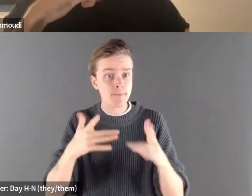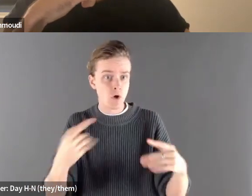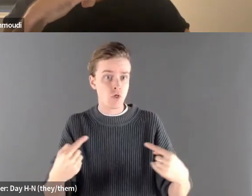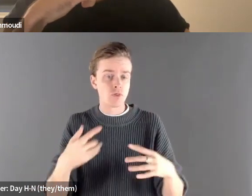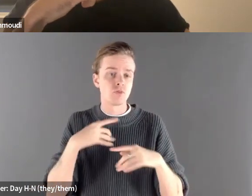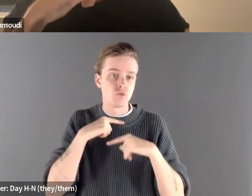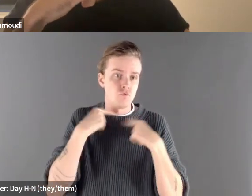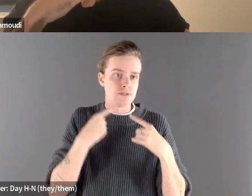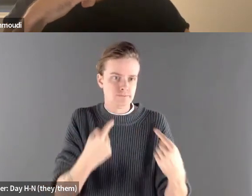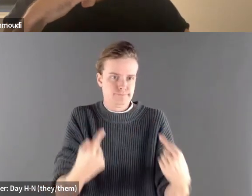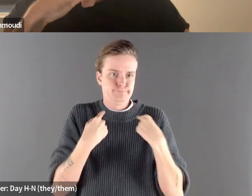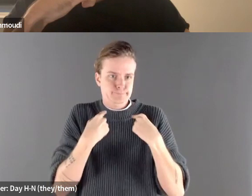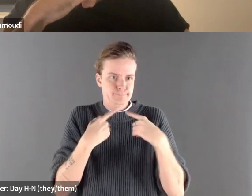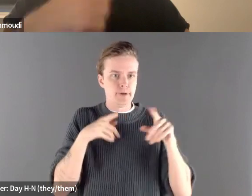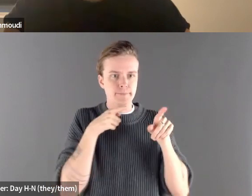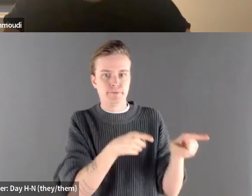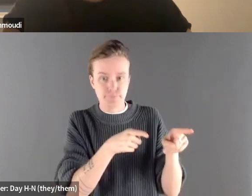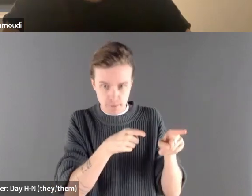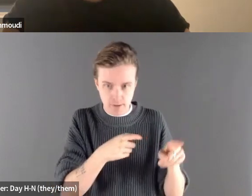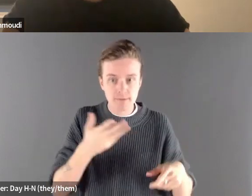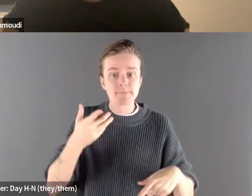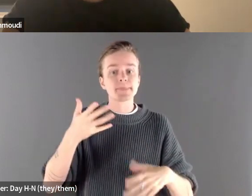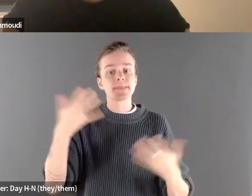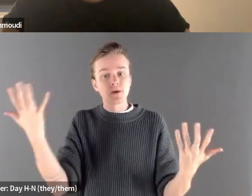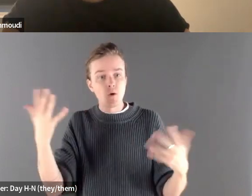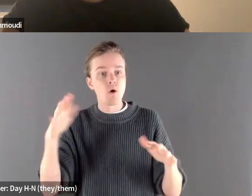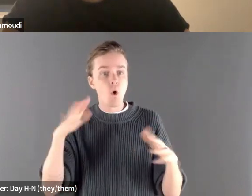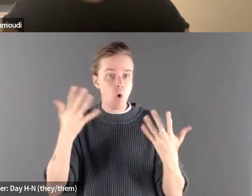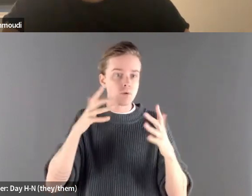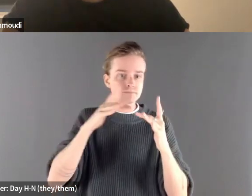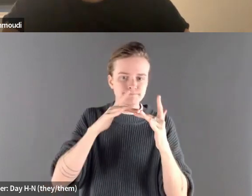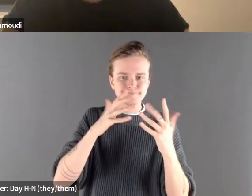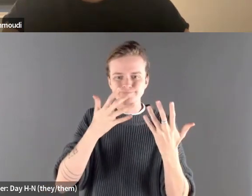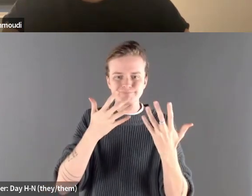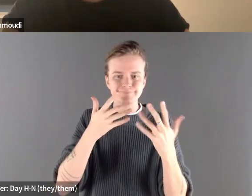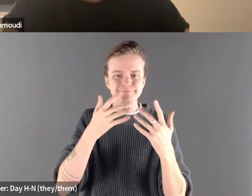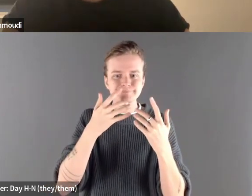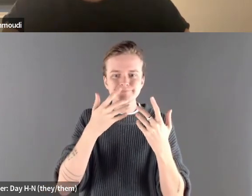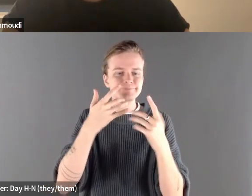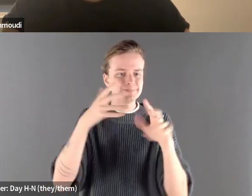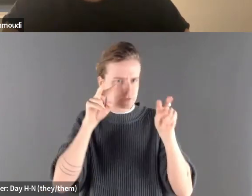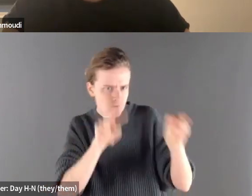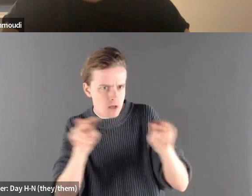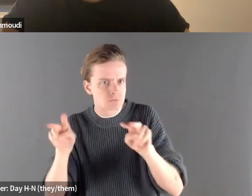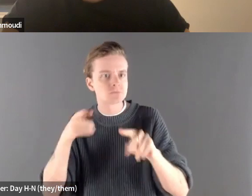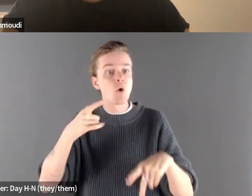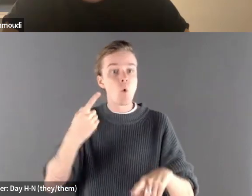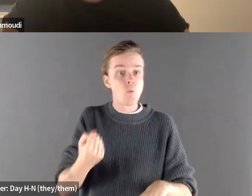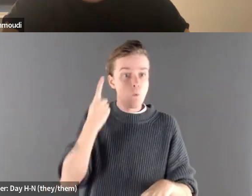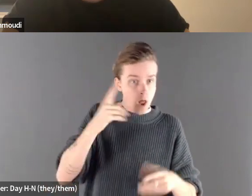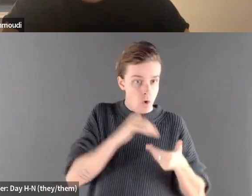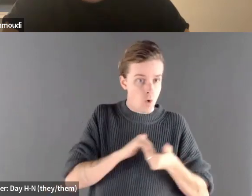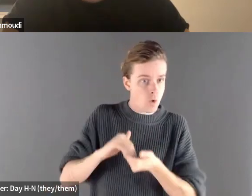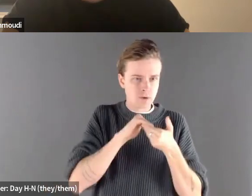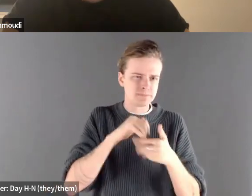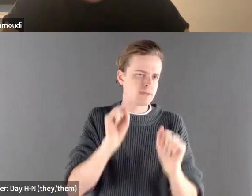no organization can do it alone. And one of the, for example, one of the decisions that we've taken with the